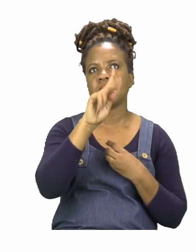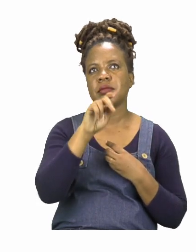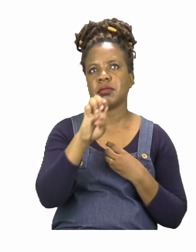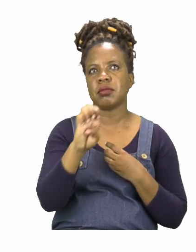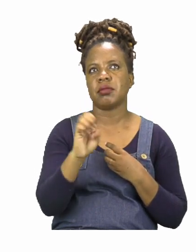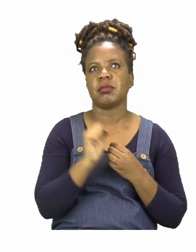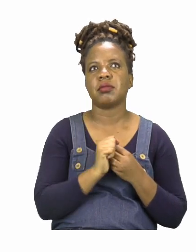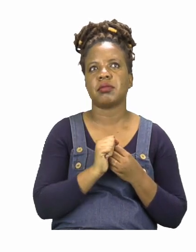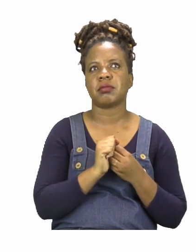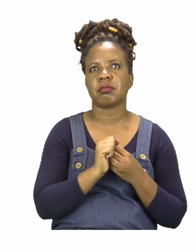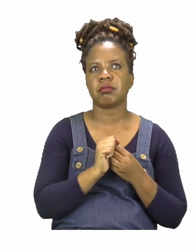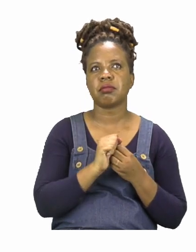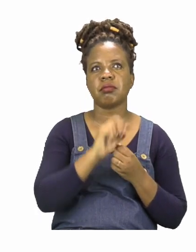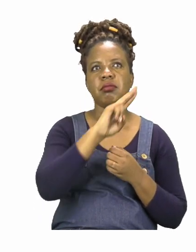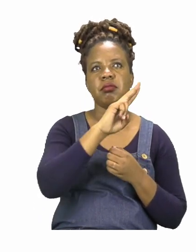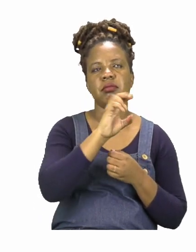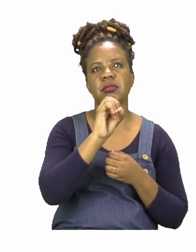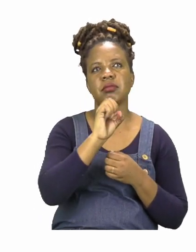hose,